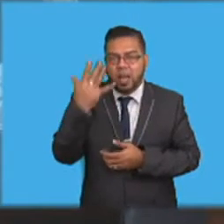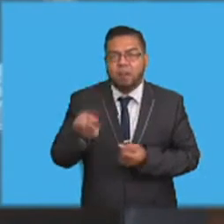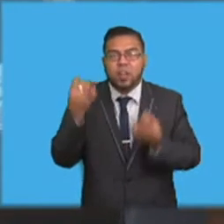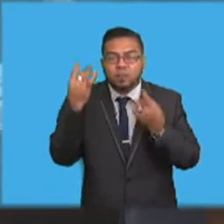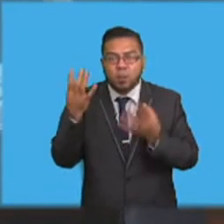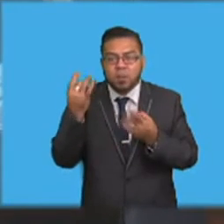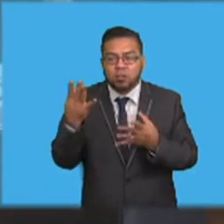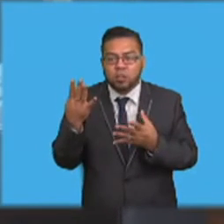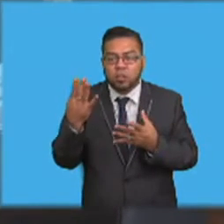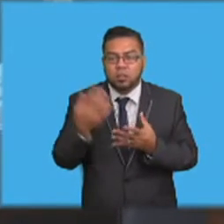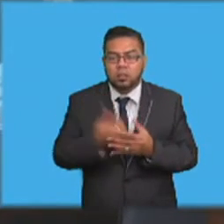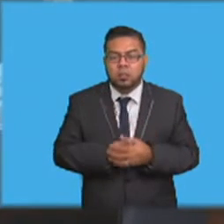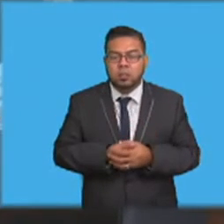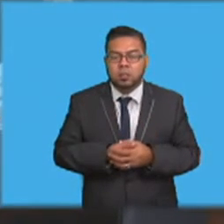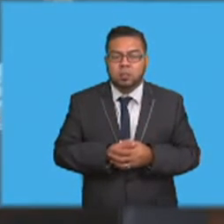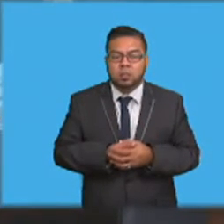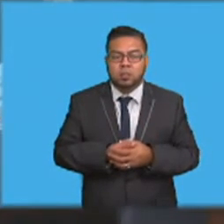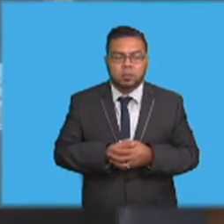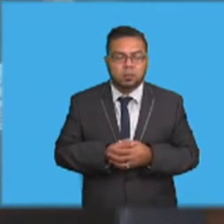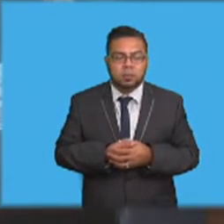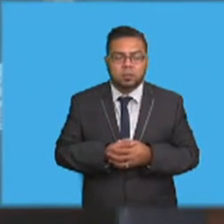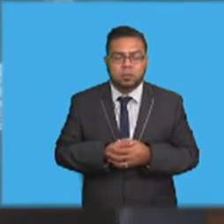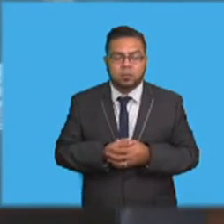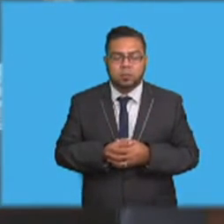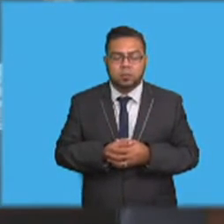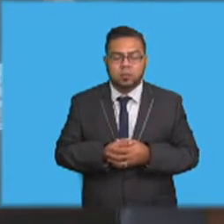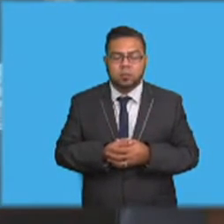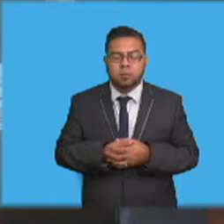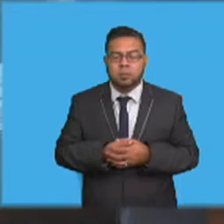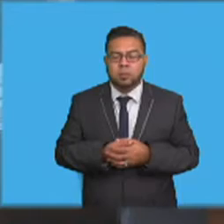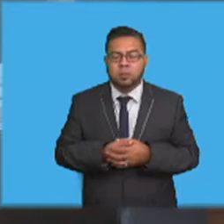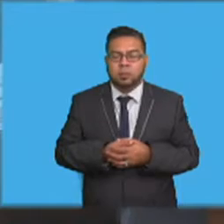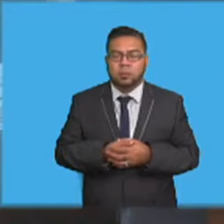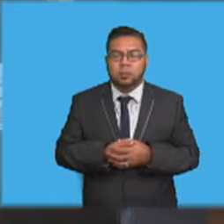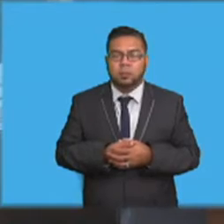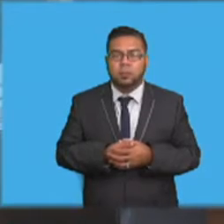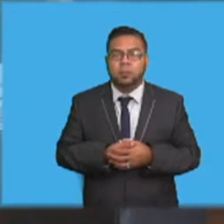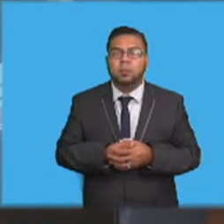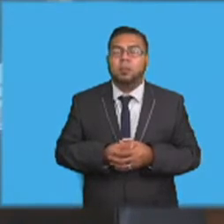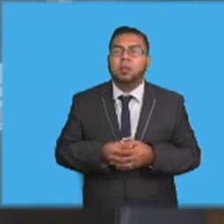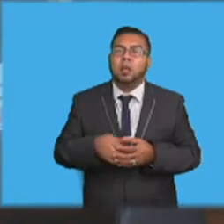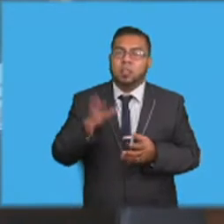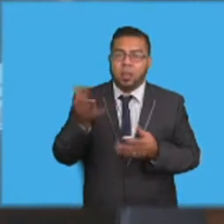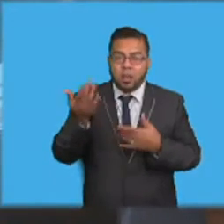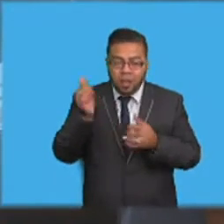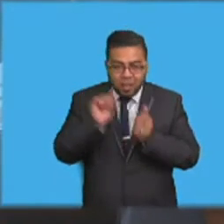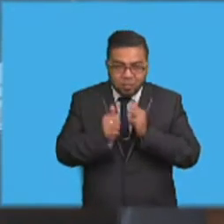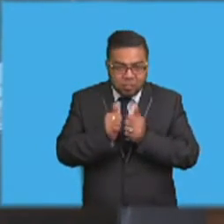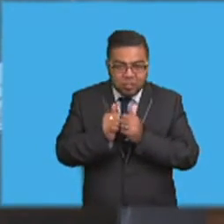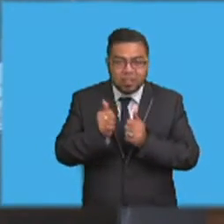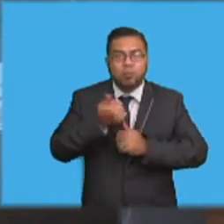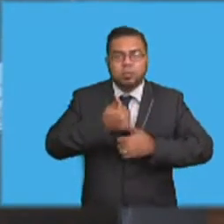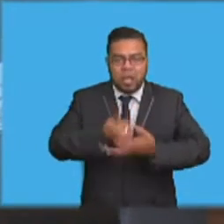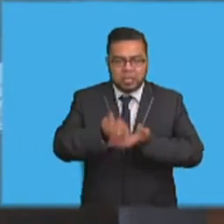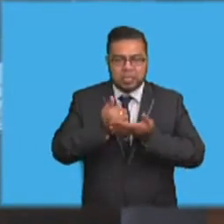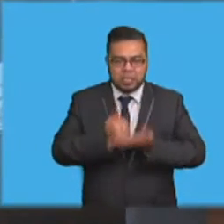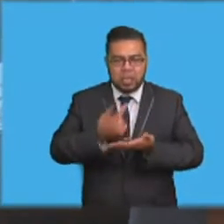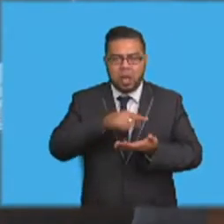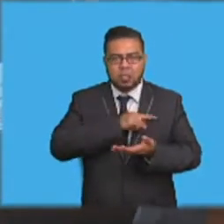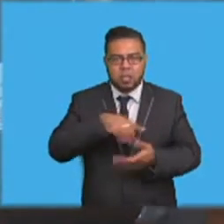the harvesters of BDM and the agencies that were assisting us in